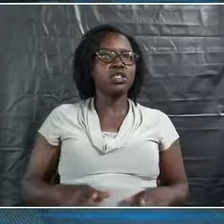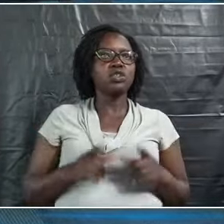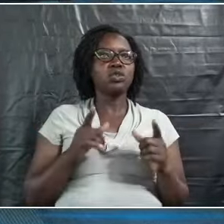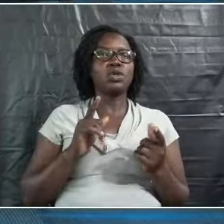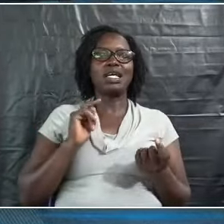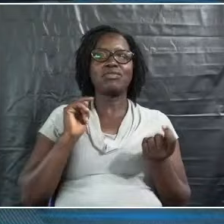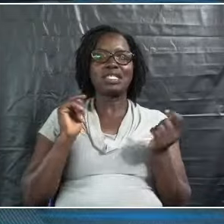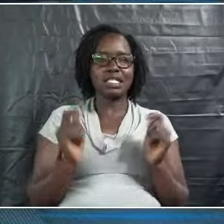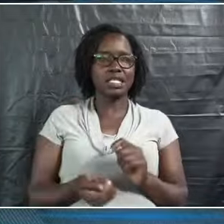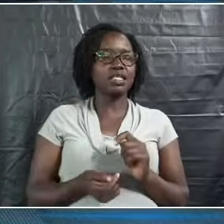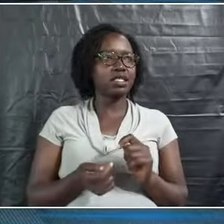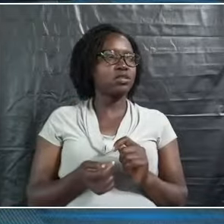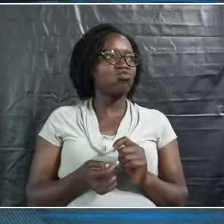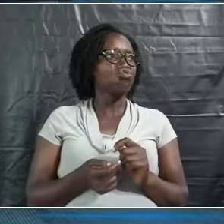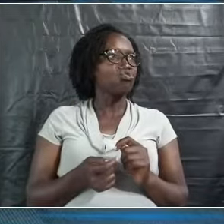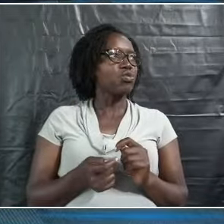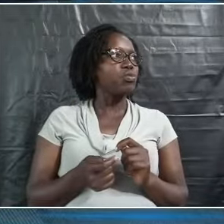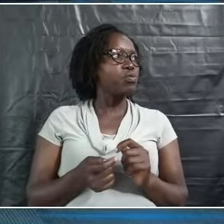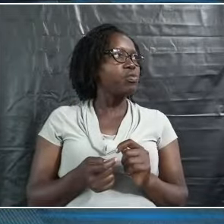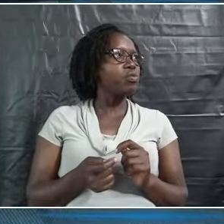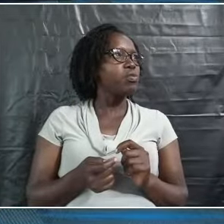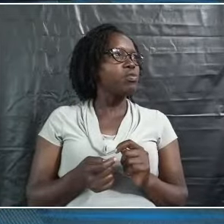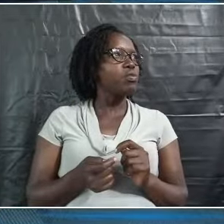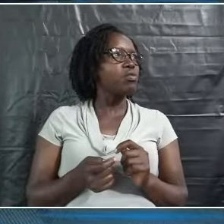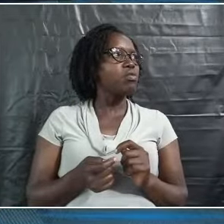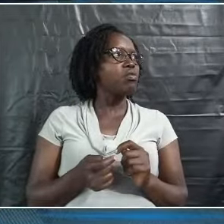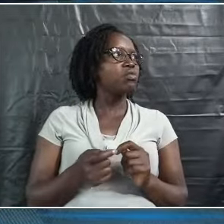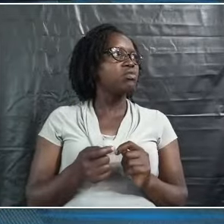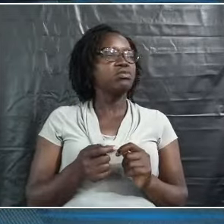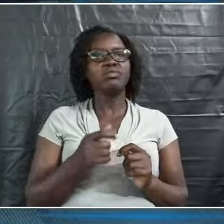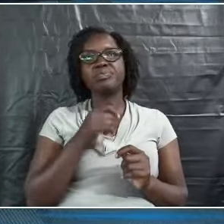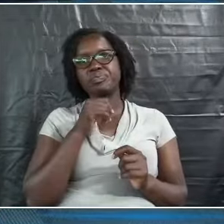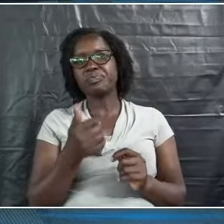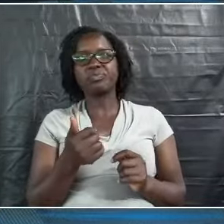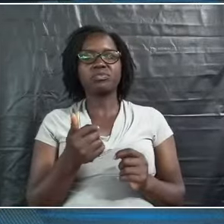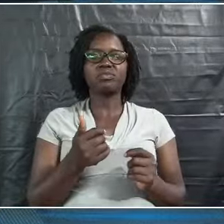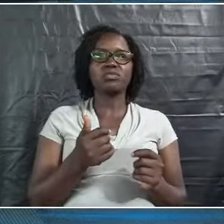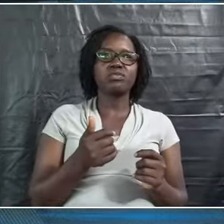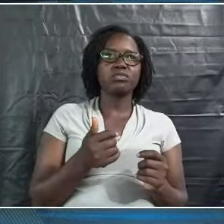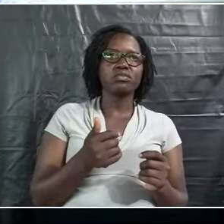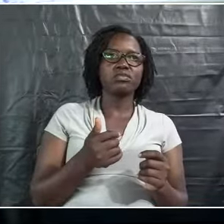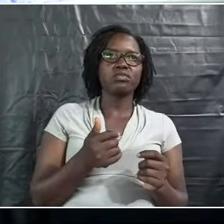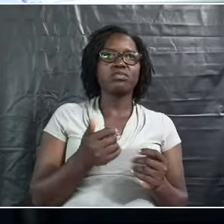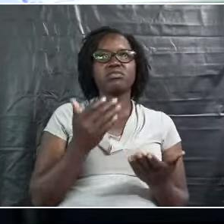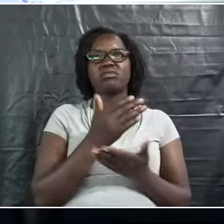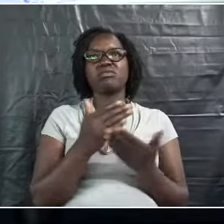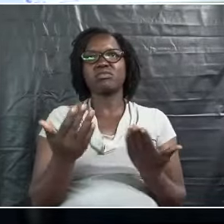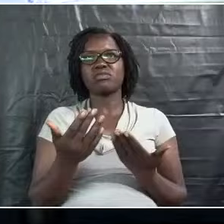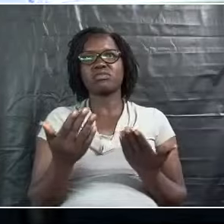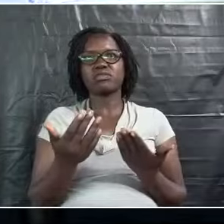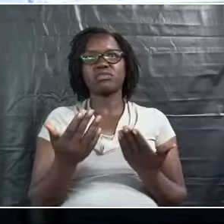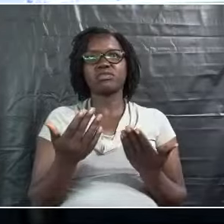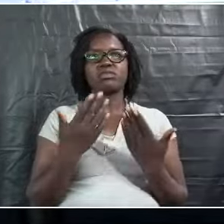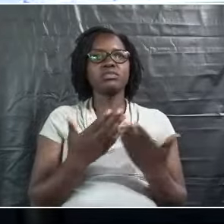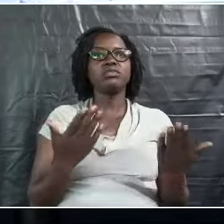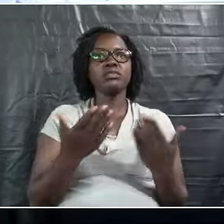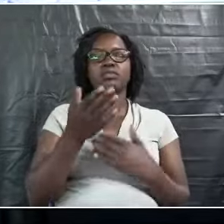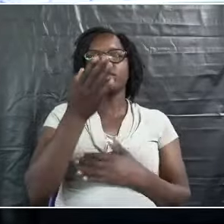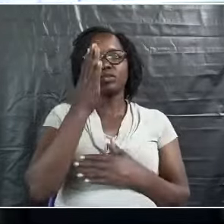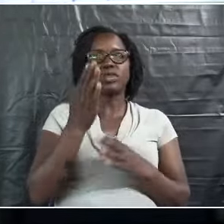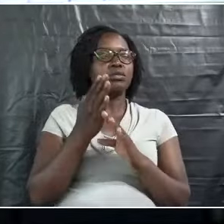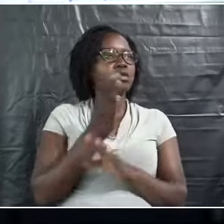suddenly changed, you are no longer as faithful. You are no longer as passionate to the things of God as you